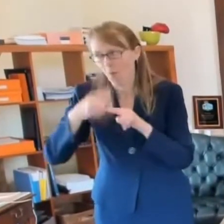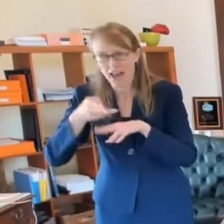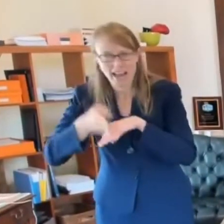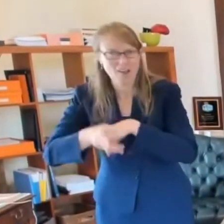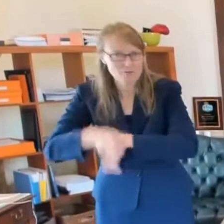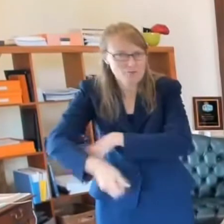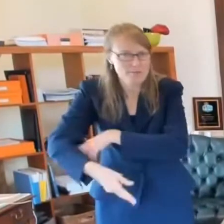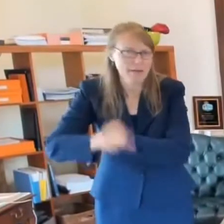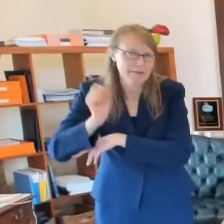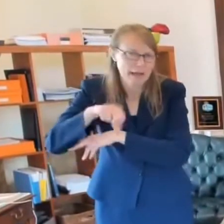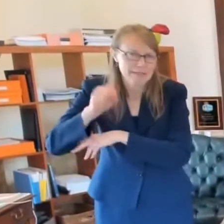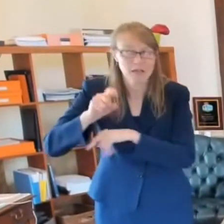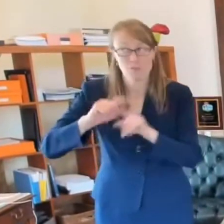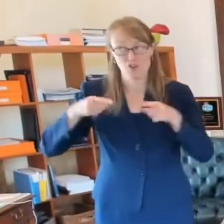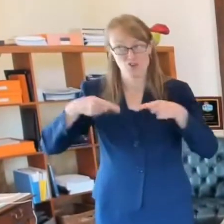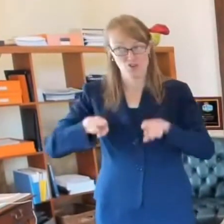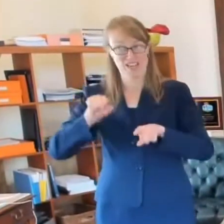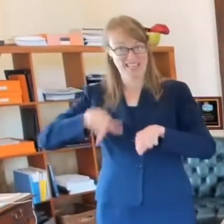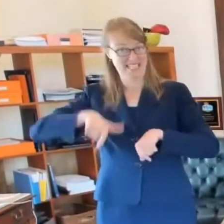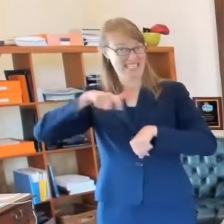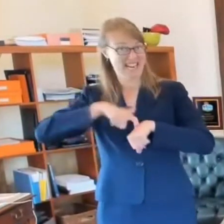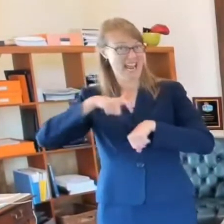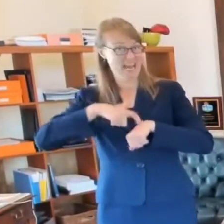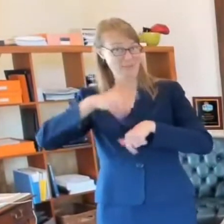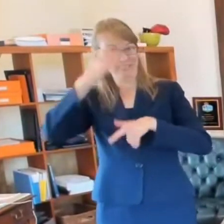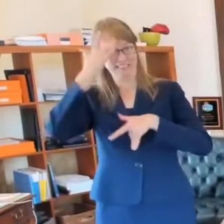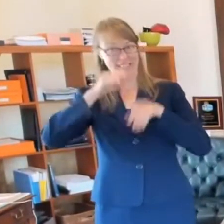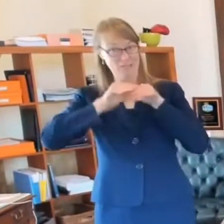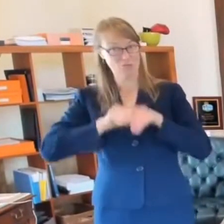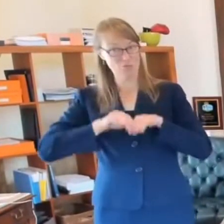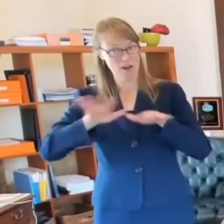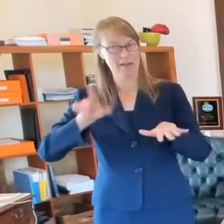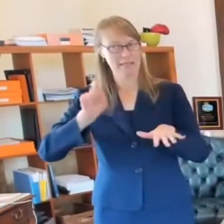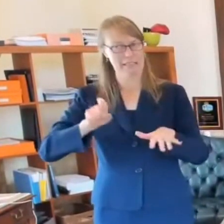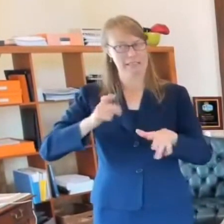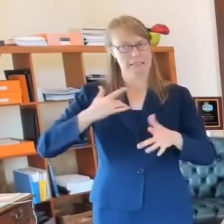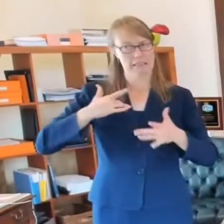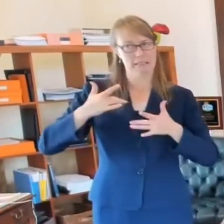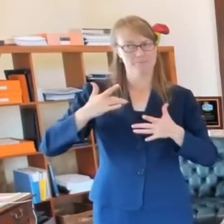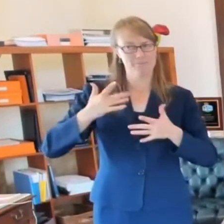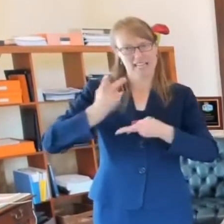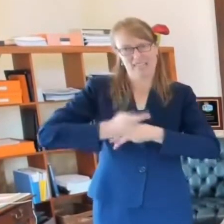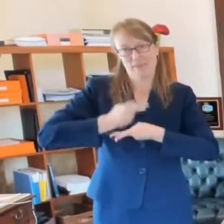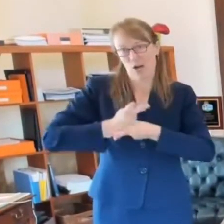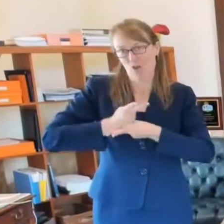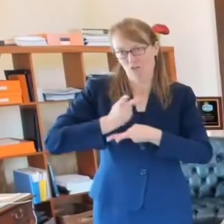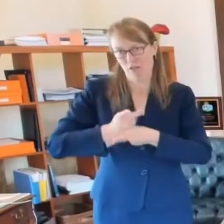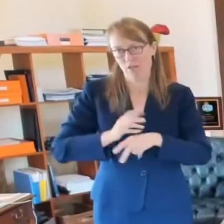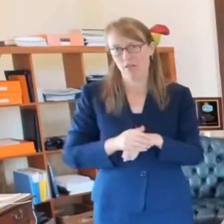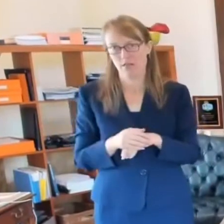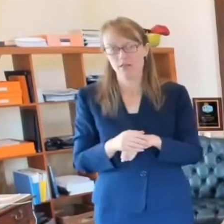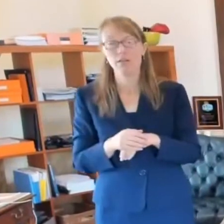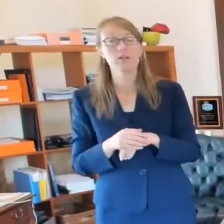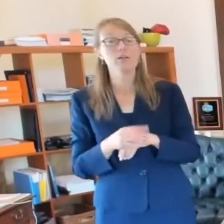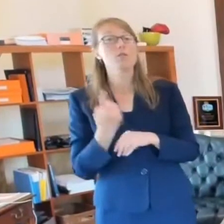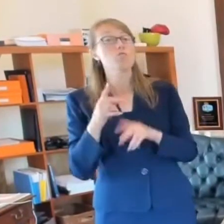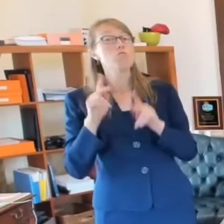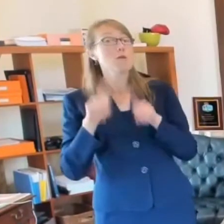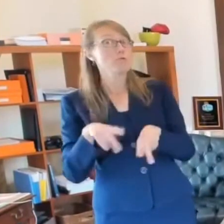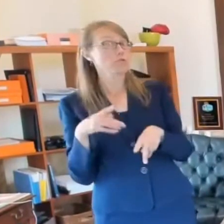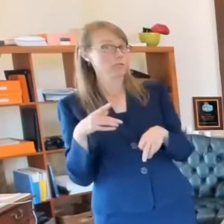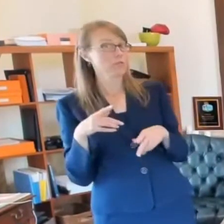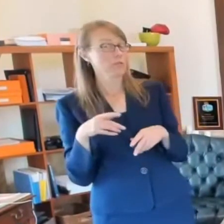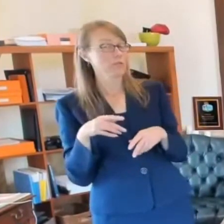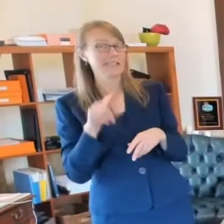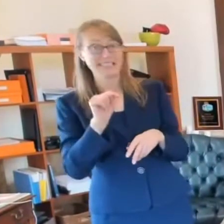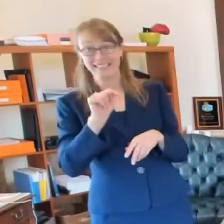that. People may want to steer clear of the businesses who were attempting to shut down. So Tanner's question is,